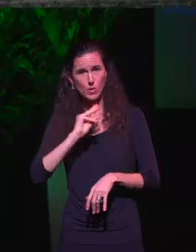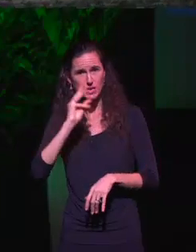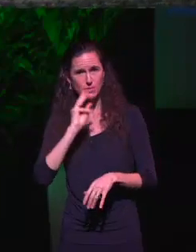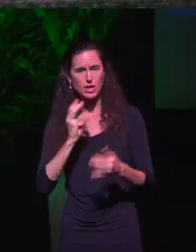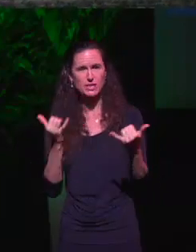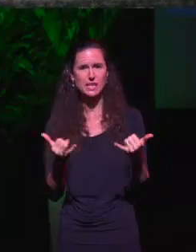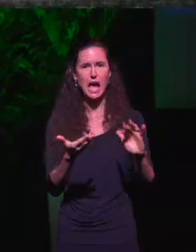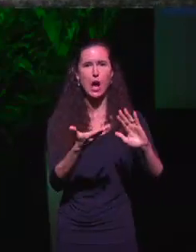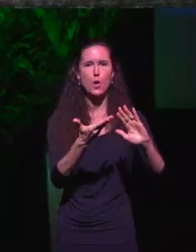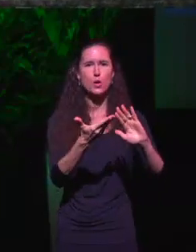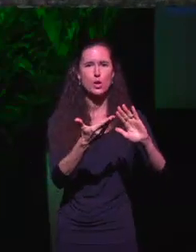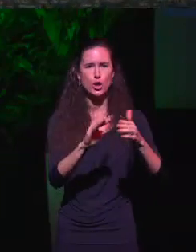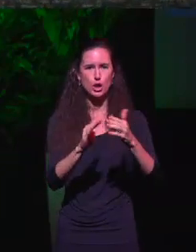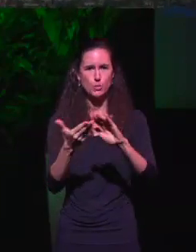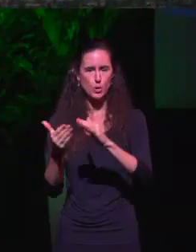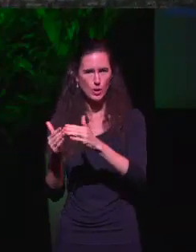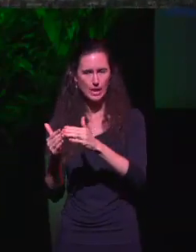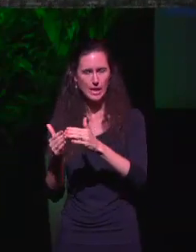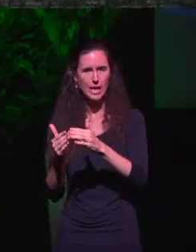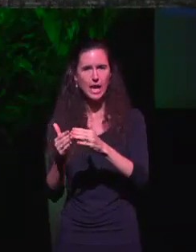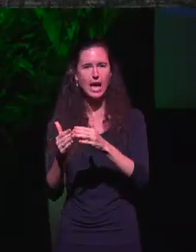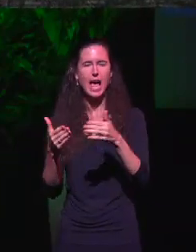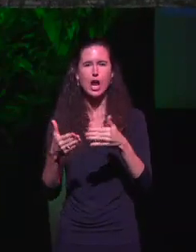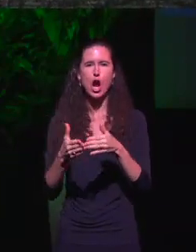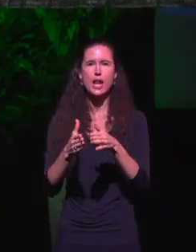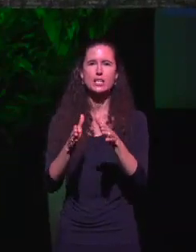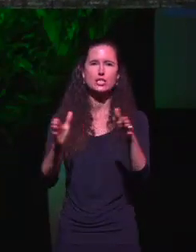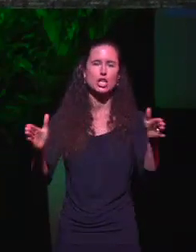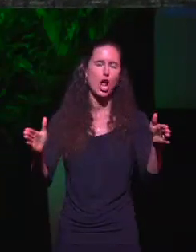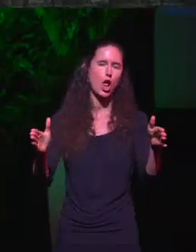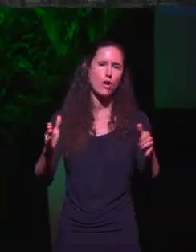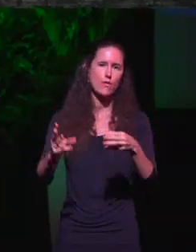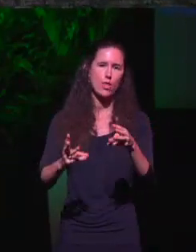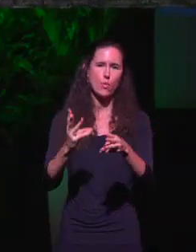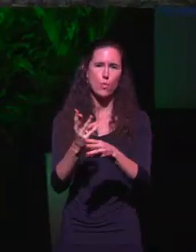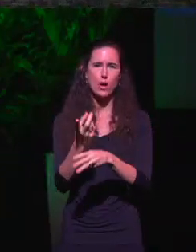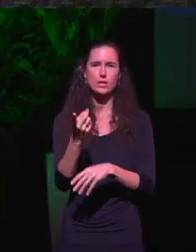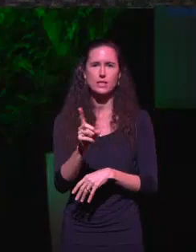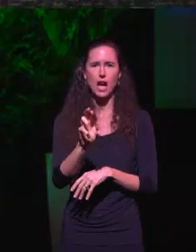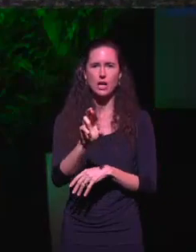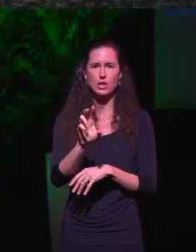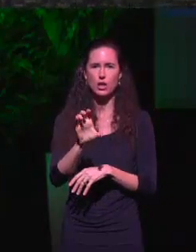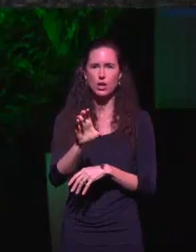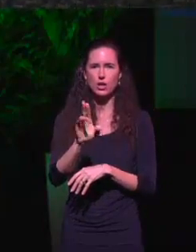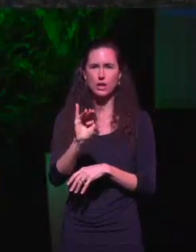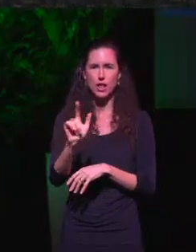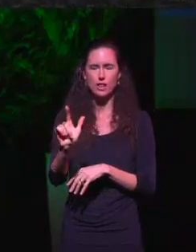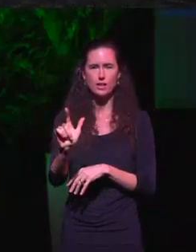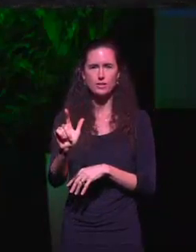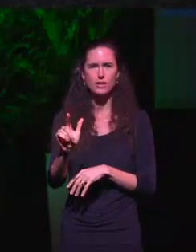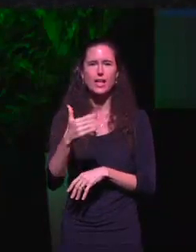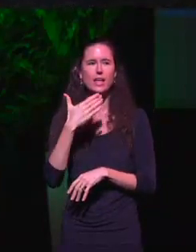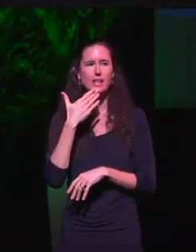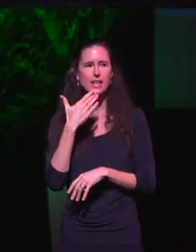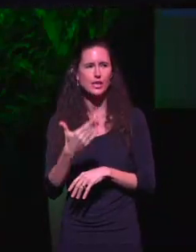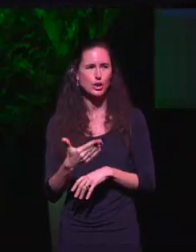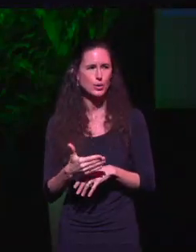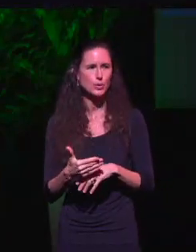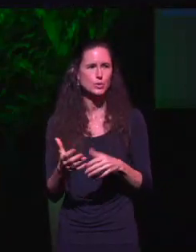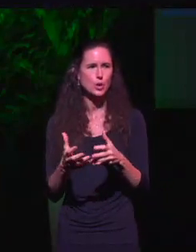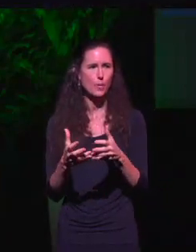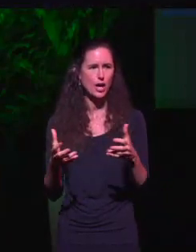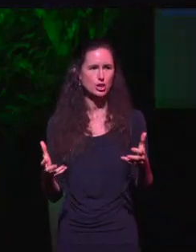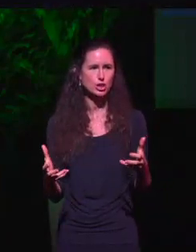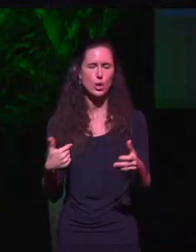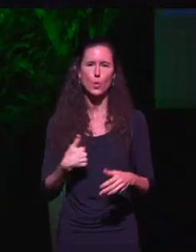our community, in our nation, and across the world. Dr. Knill. Thank you so much, Joe.